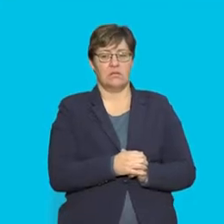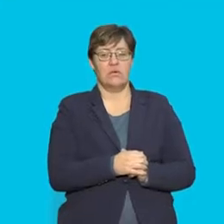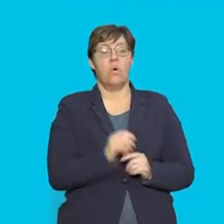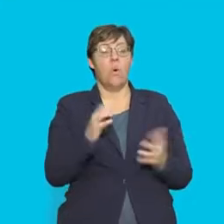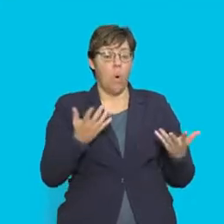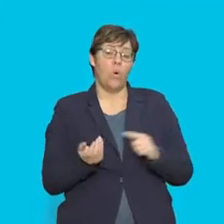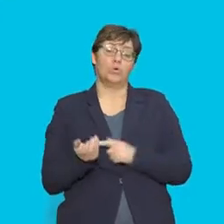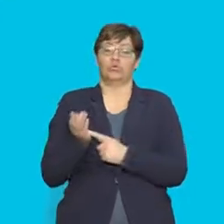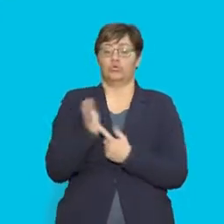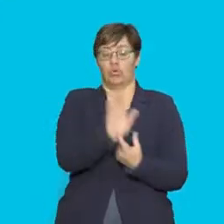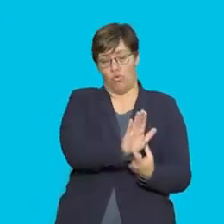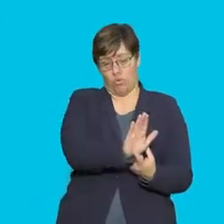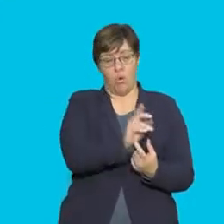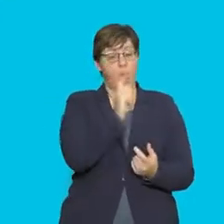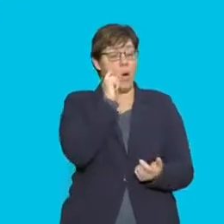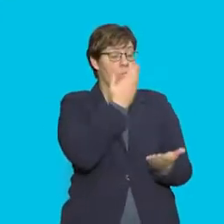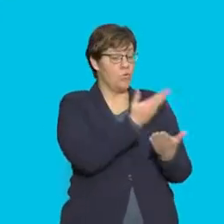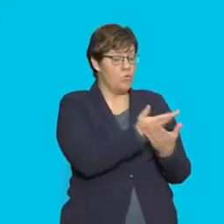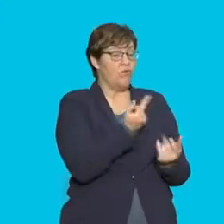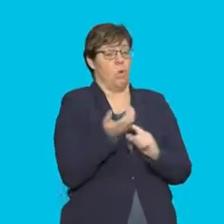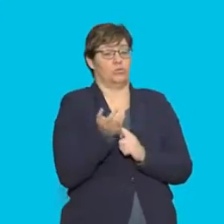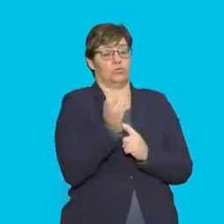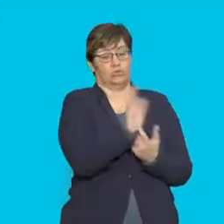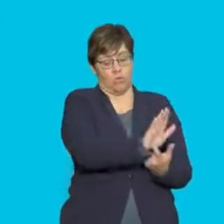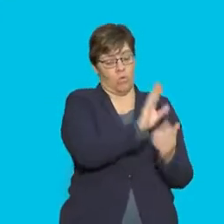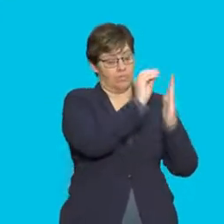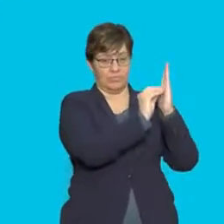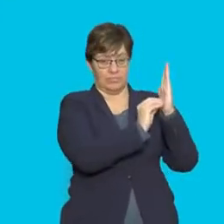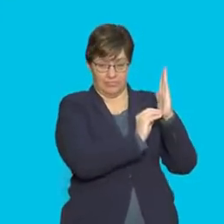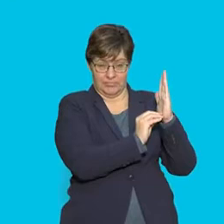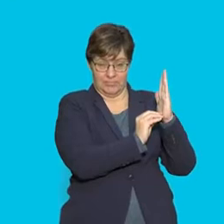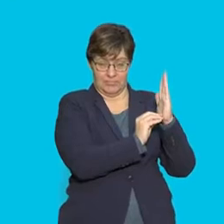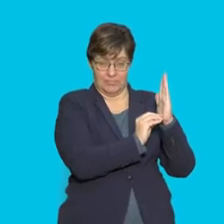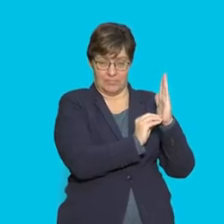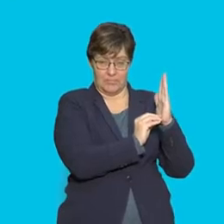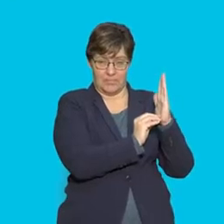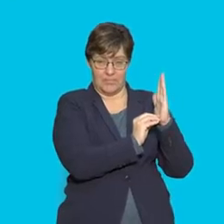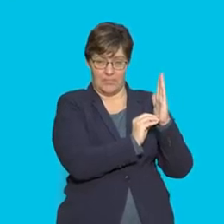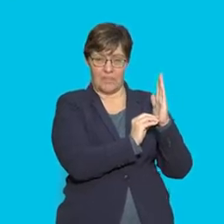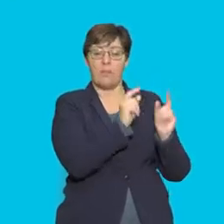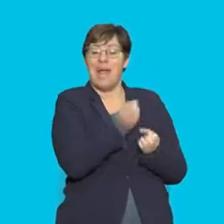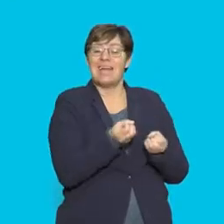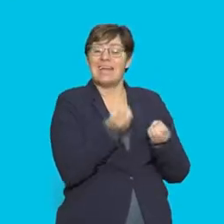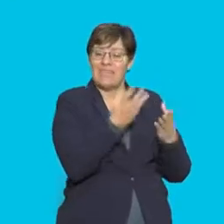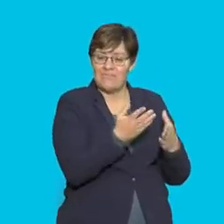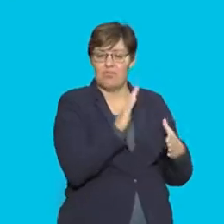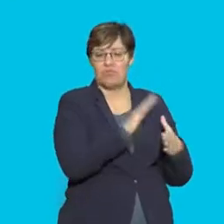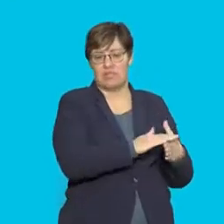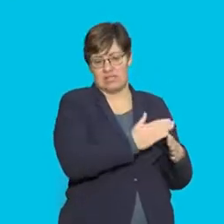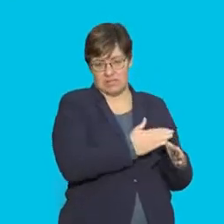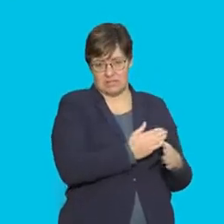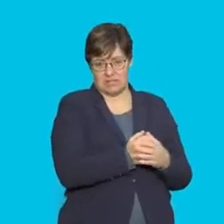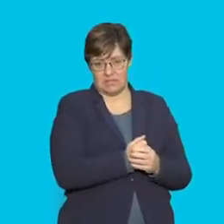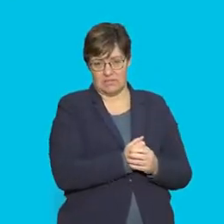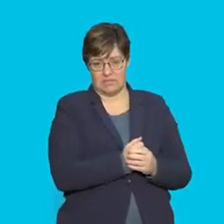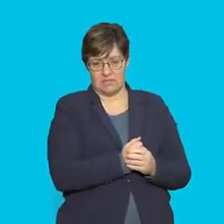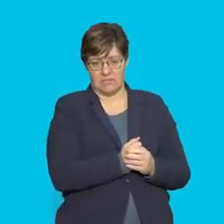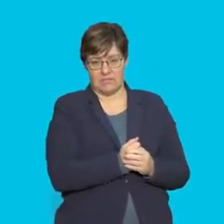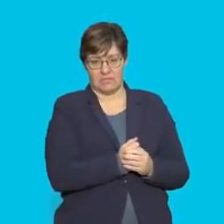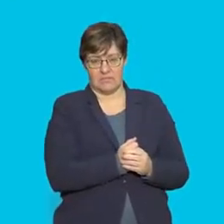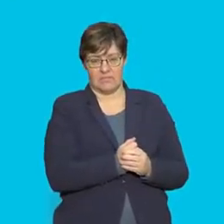also show that. This means that you need to give reasons